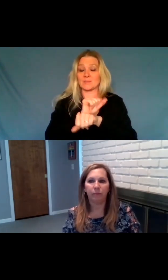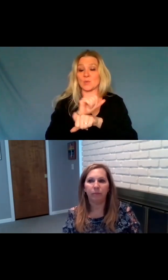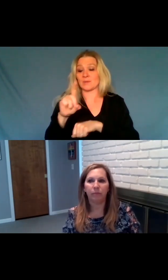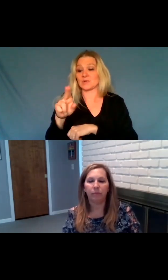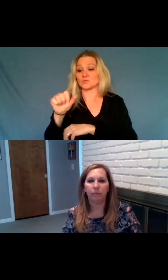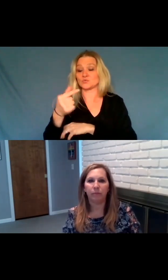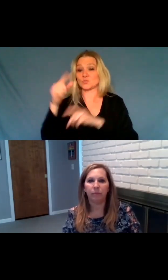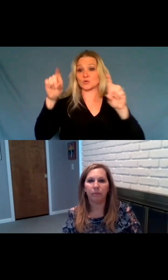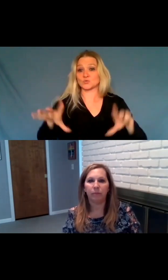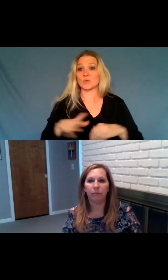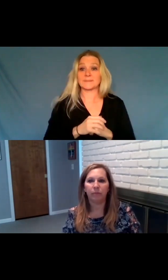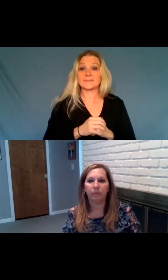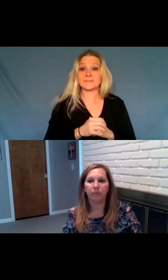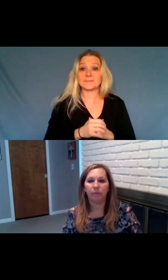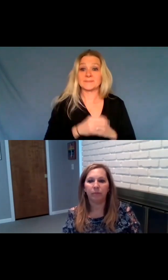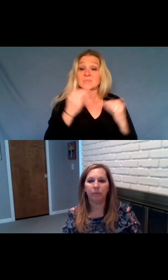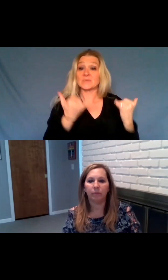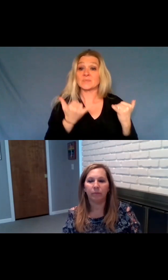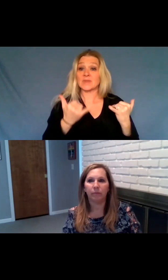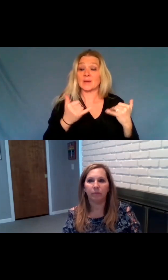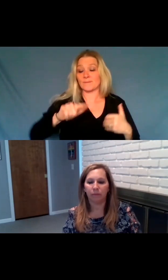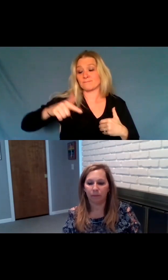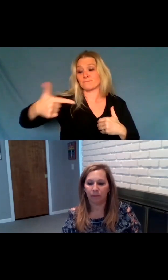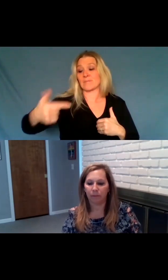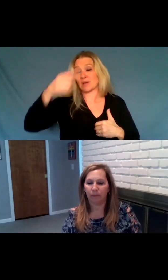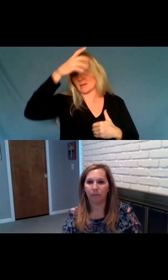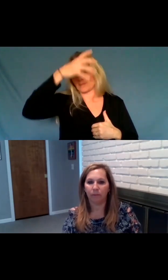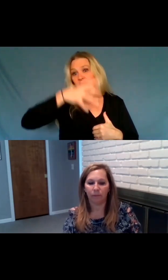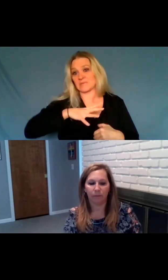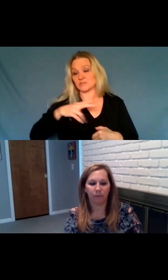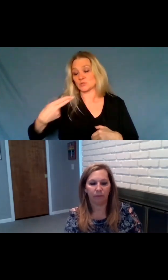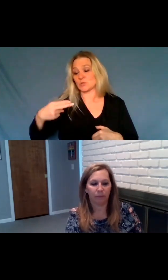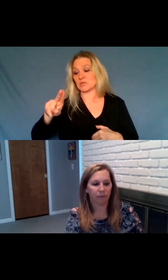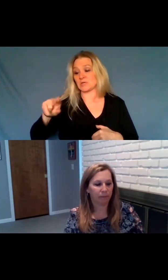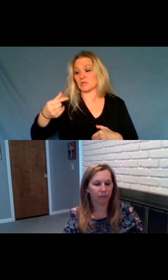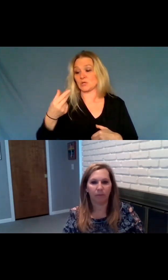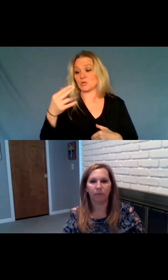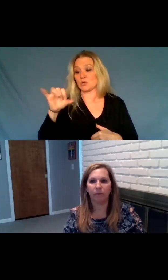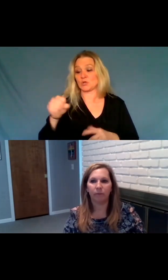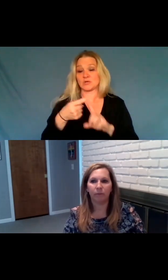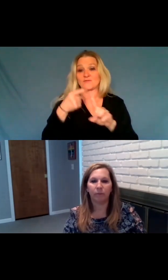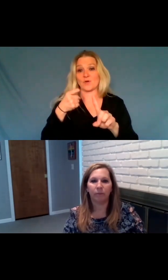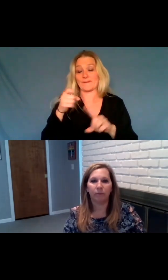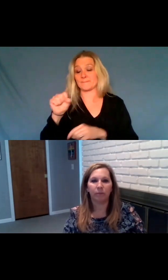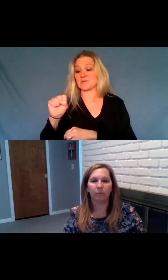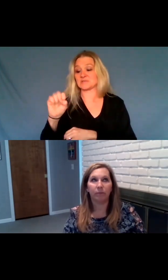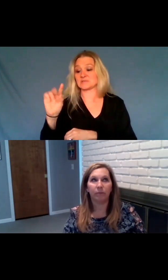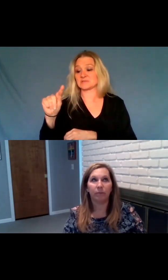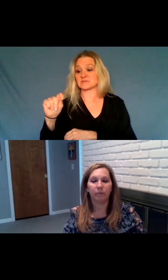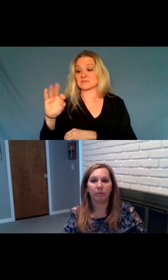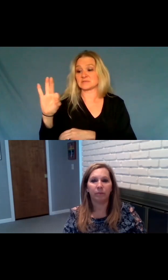So if Mr. Hughes from the Stuffed Bell Pepper Company can go first to give us